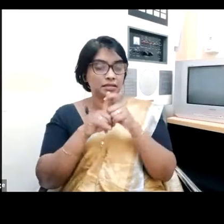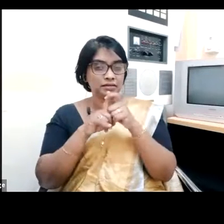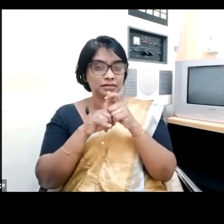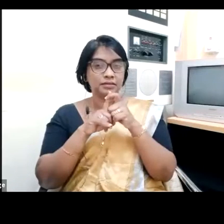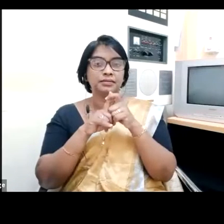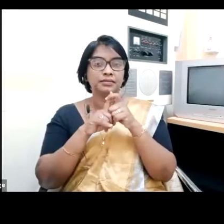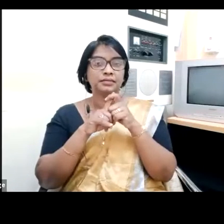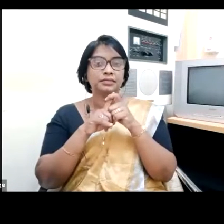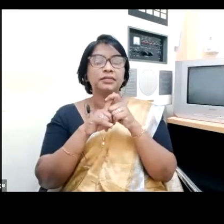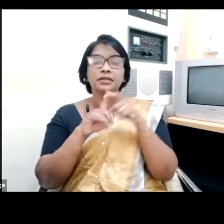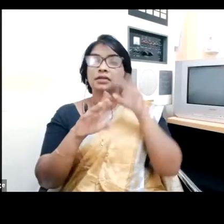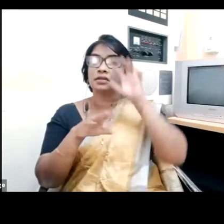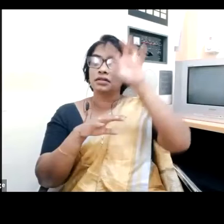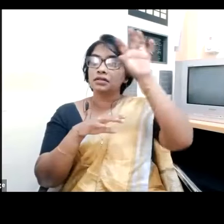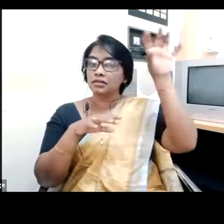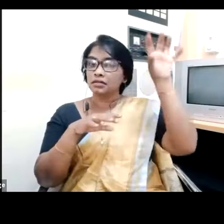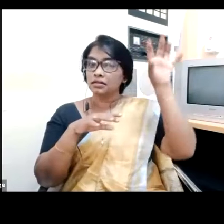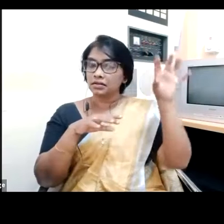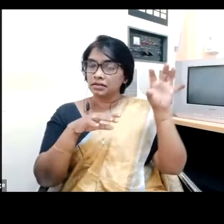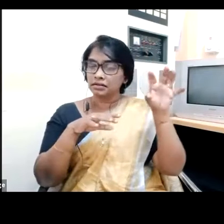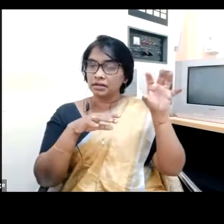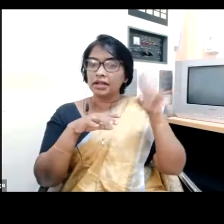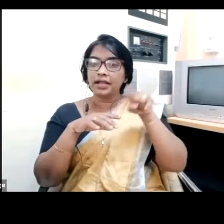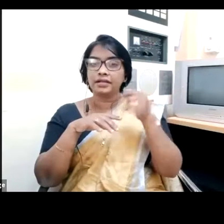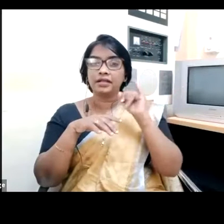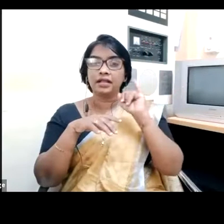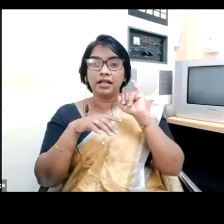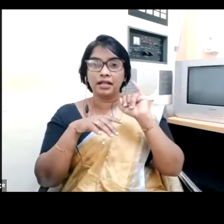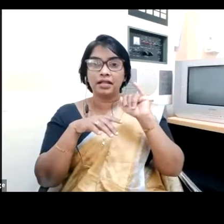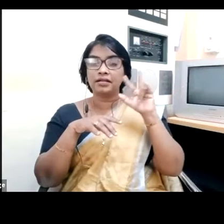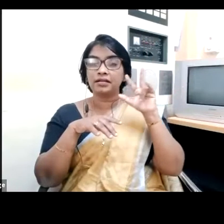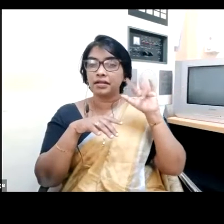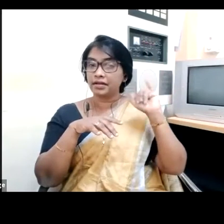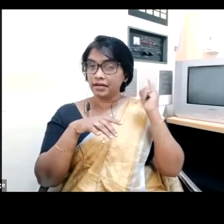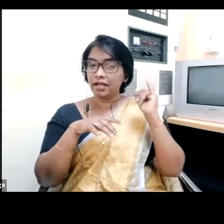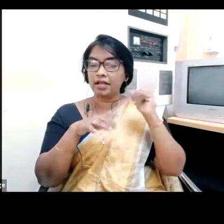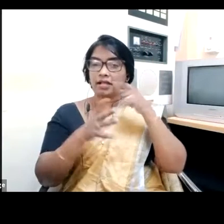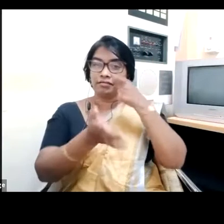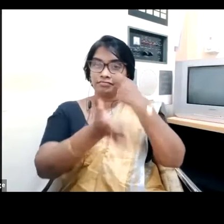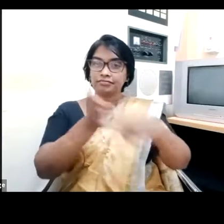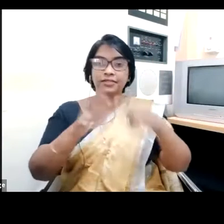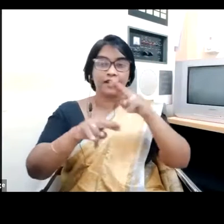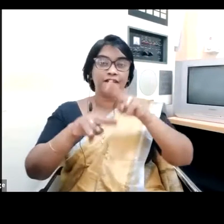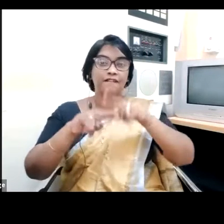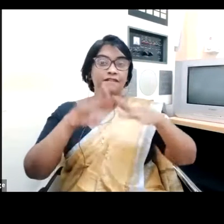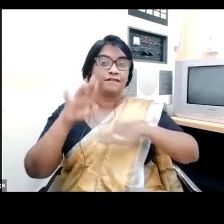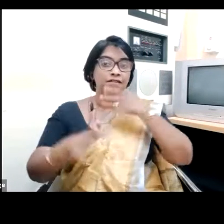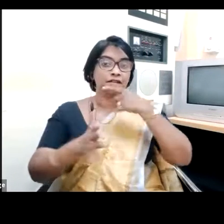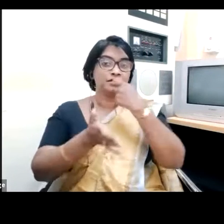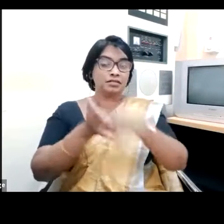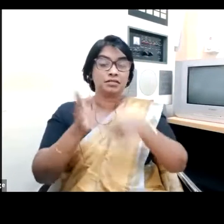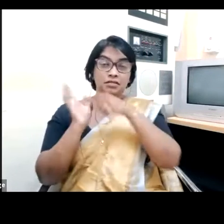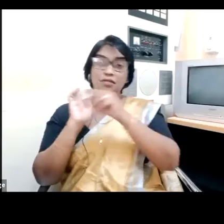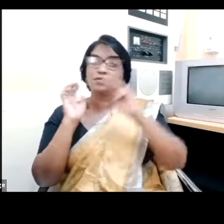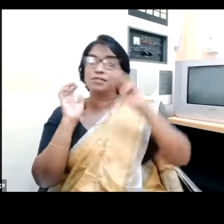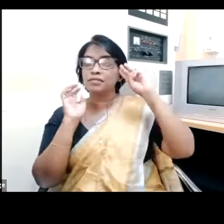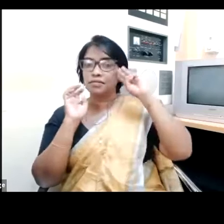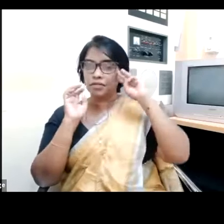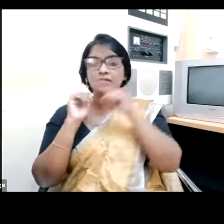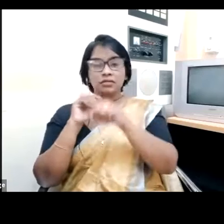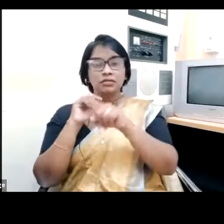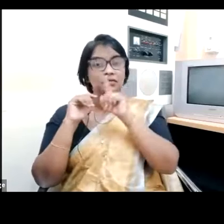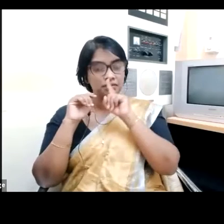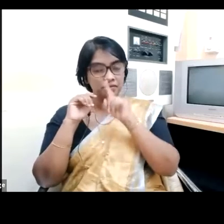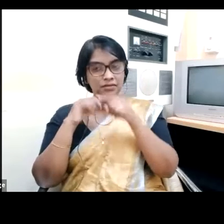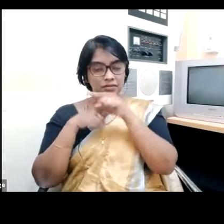196 countries which signed up to the Paris Agreement committed to what was then described as nationally